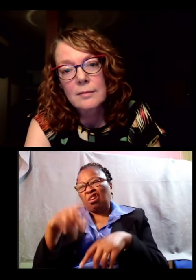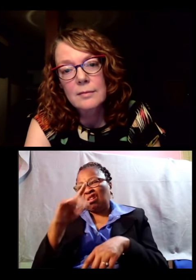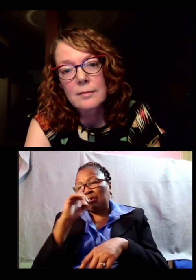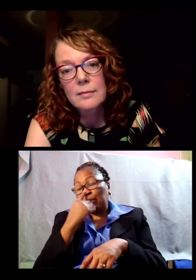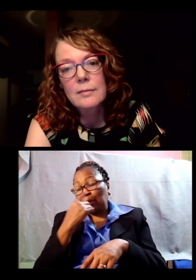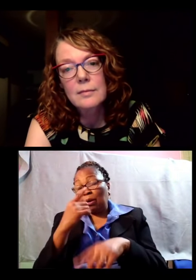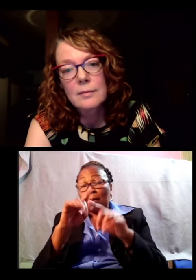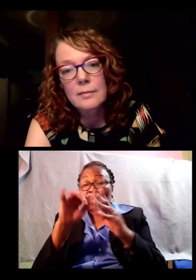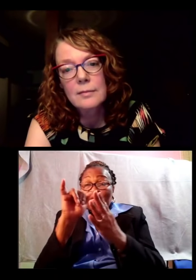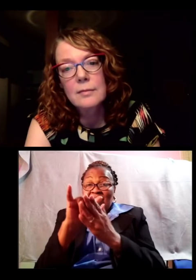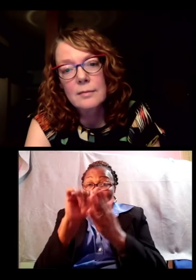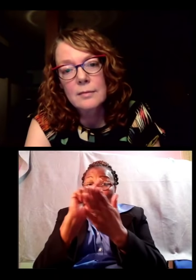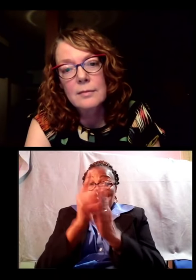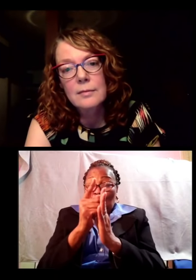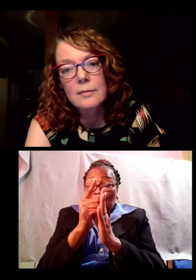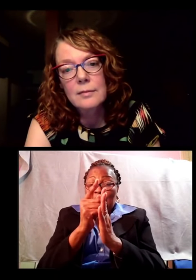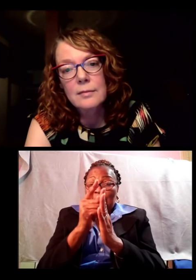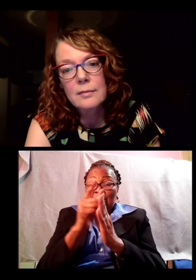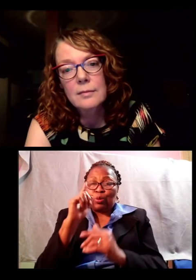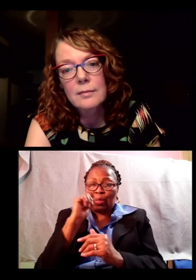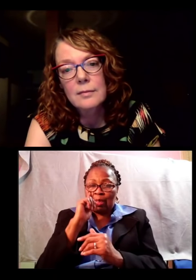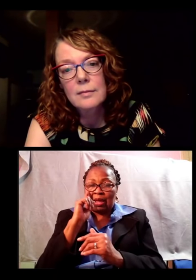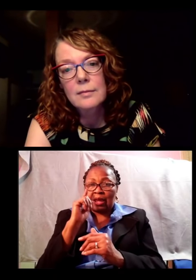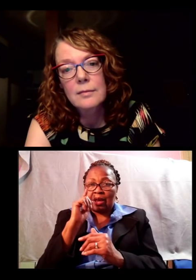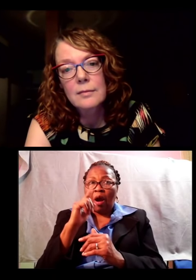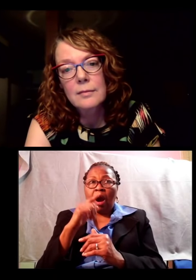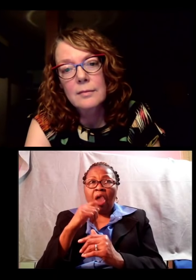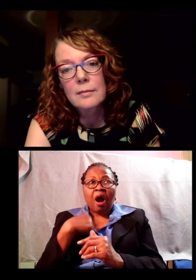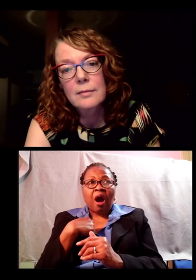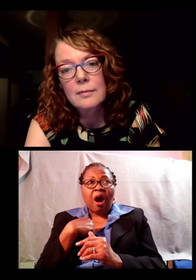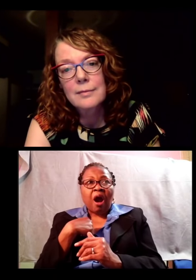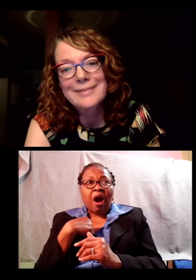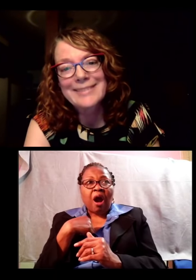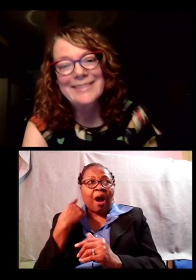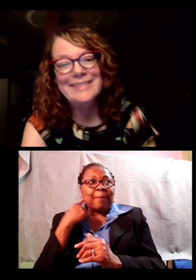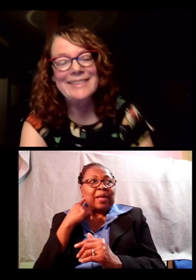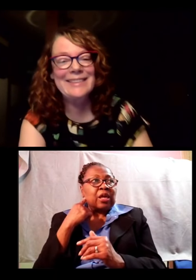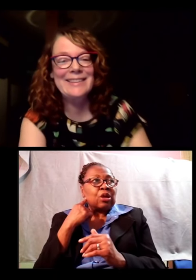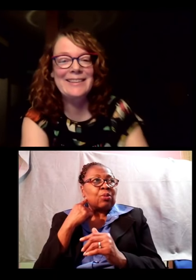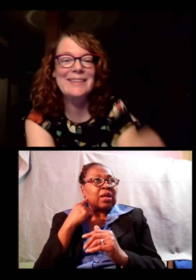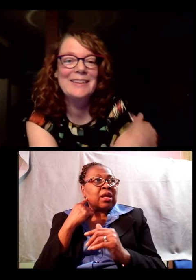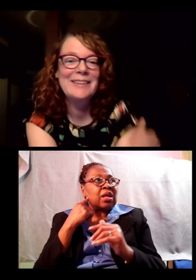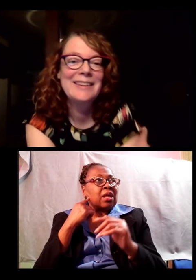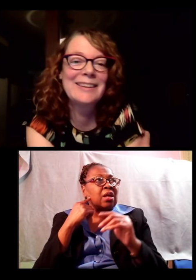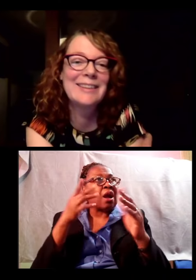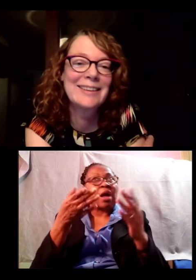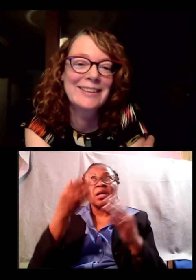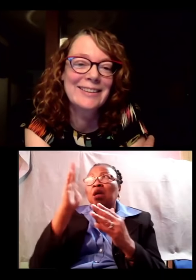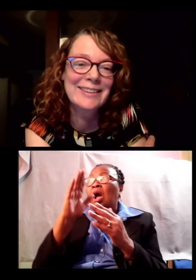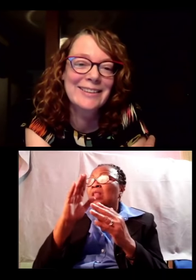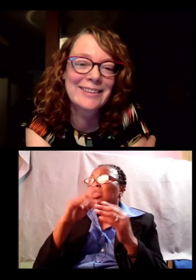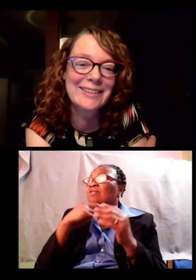that moment, you think, I'm hearing a divine voice.